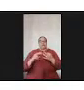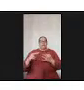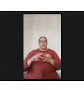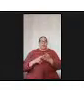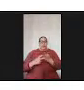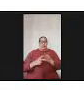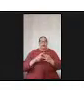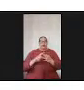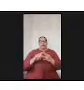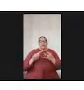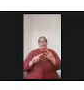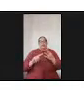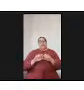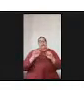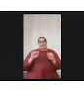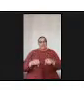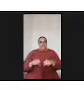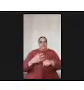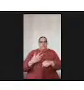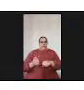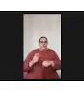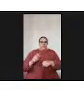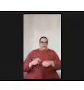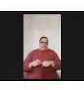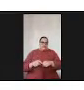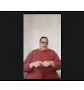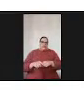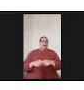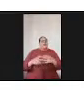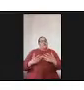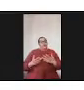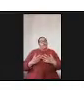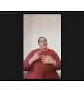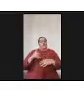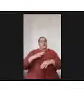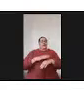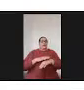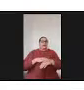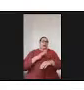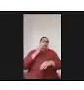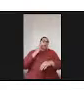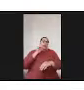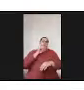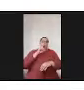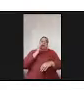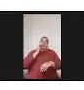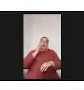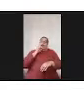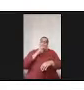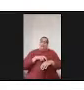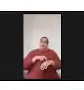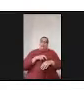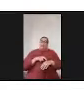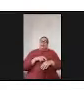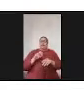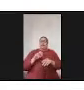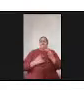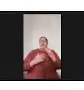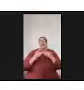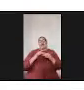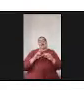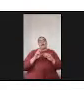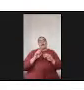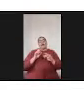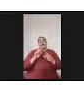you've got systems, right? So at the time when we did the fire compliance investigation,